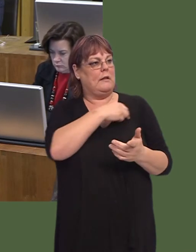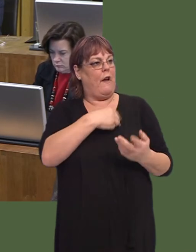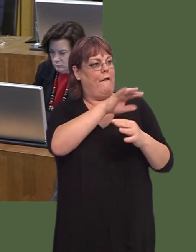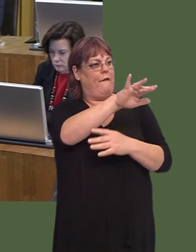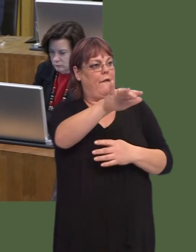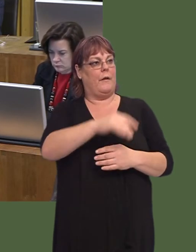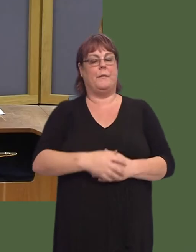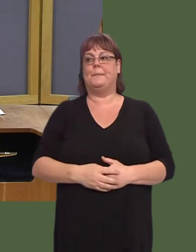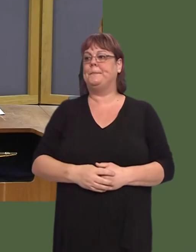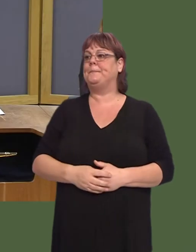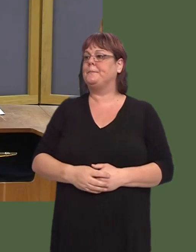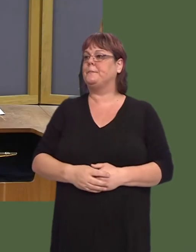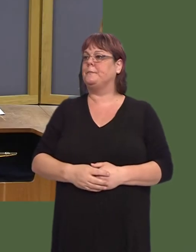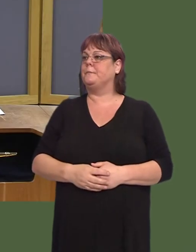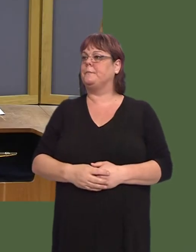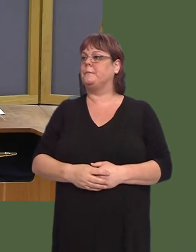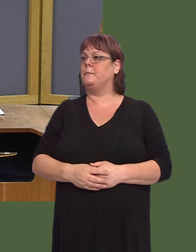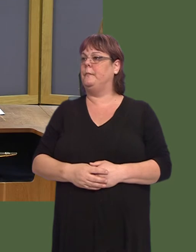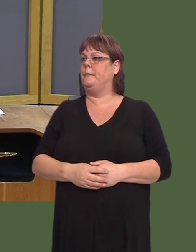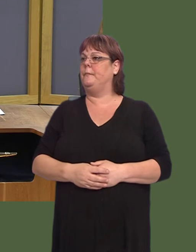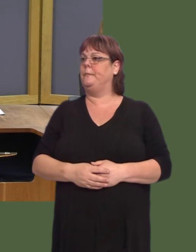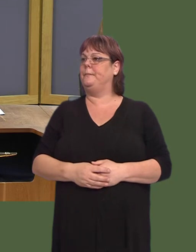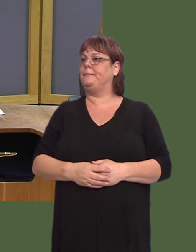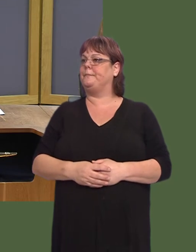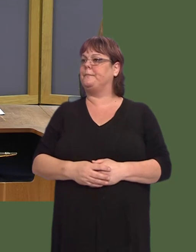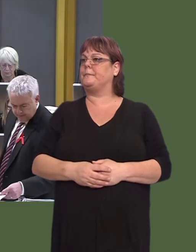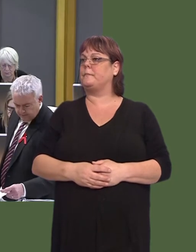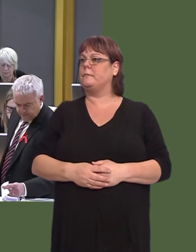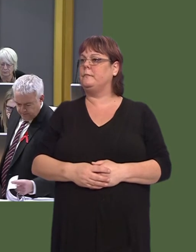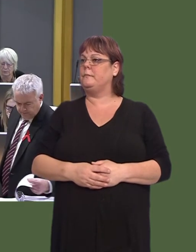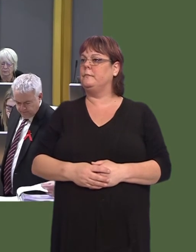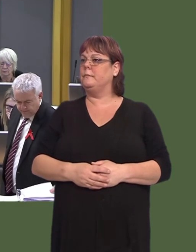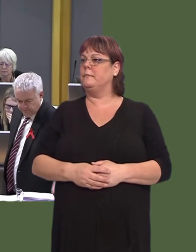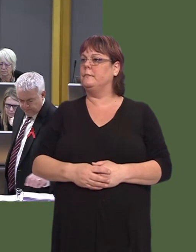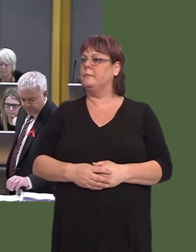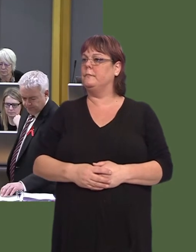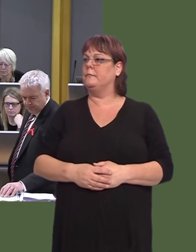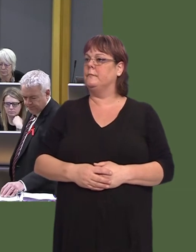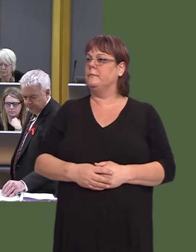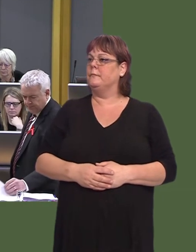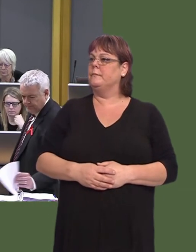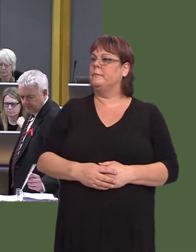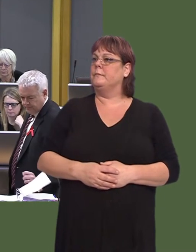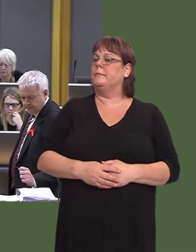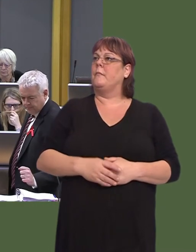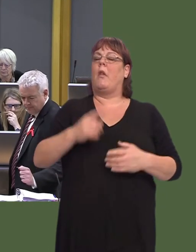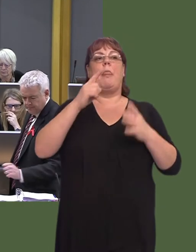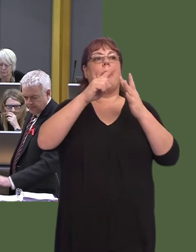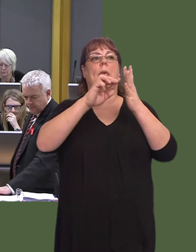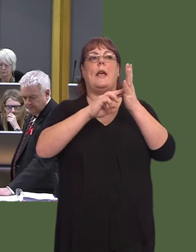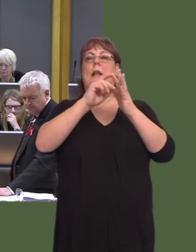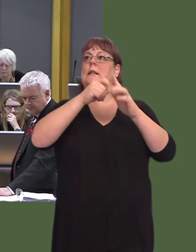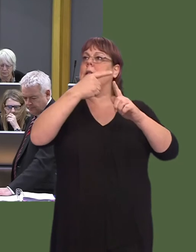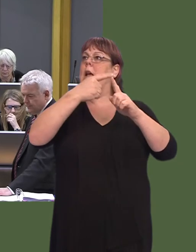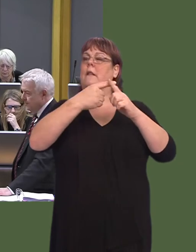for the people who live in all parts of Wales. Rhiannon Passmore. Diolch, Llywydd. First Minister, the Welsh indices of multiple deprivation